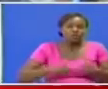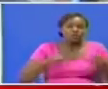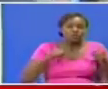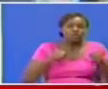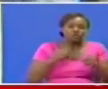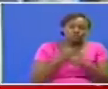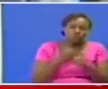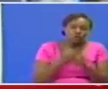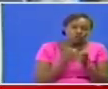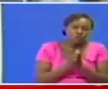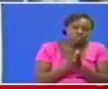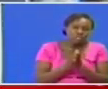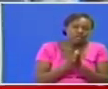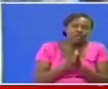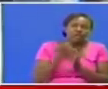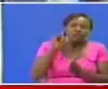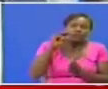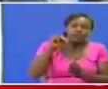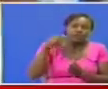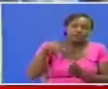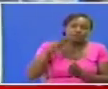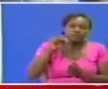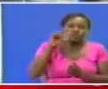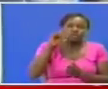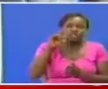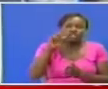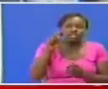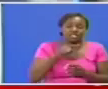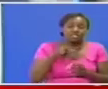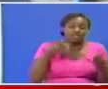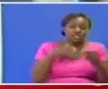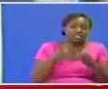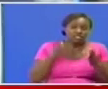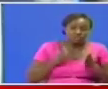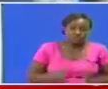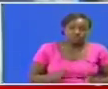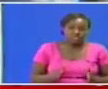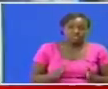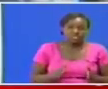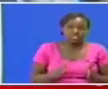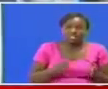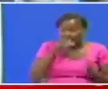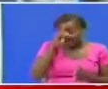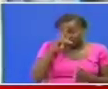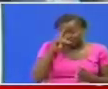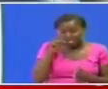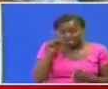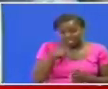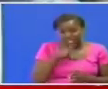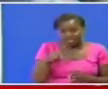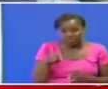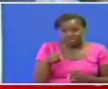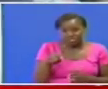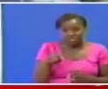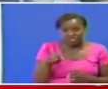deal with impunity. Crimes against humanity are listed as crimes against serious crimes. The crime of